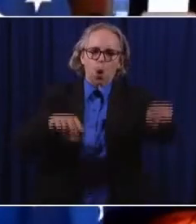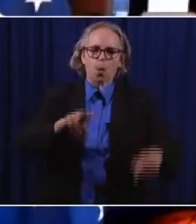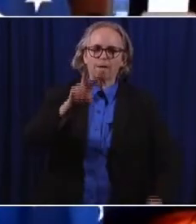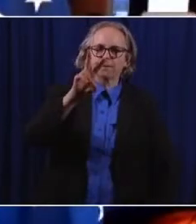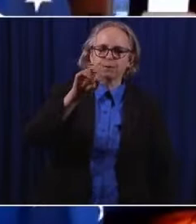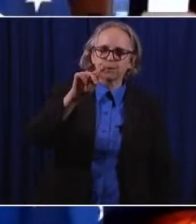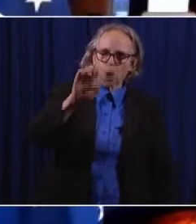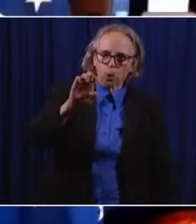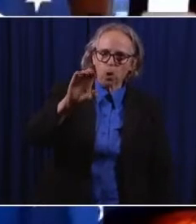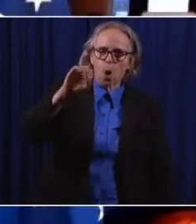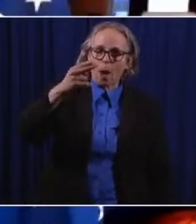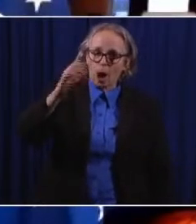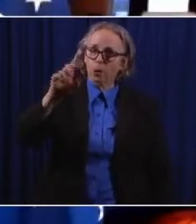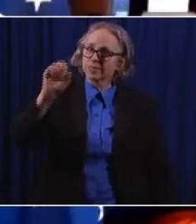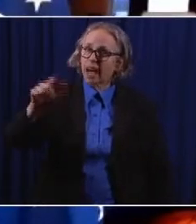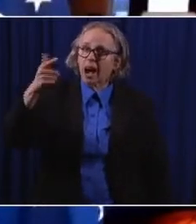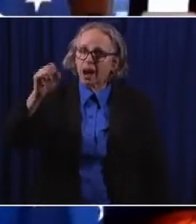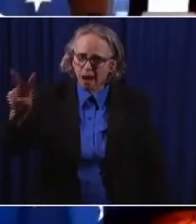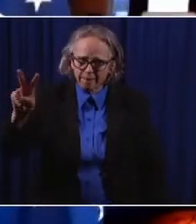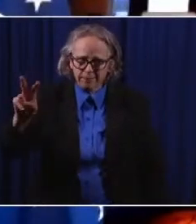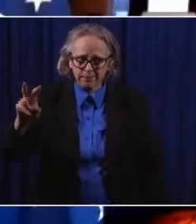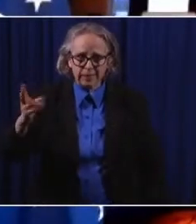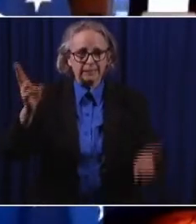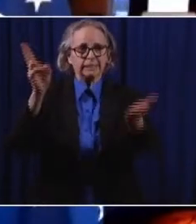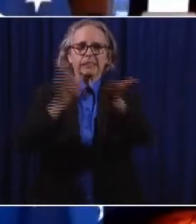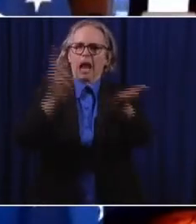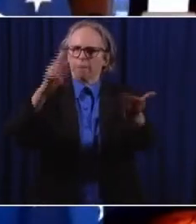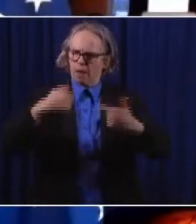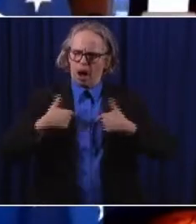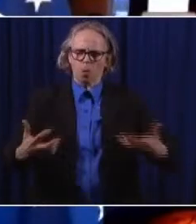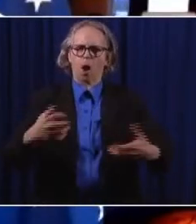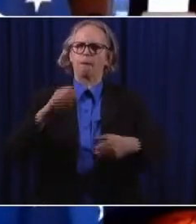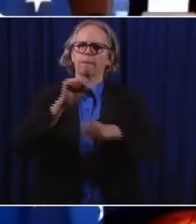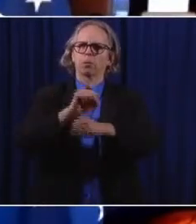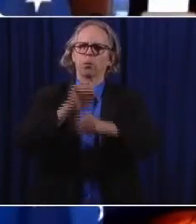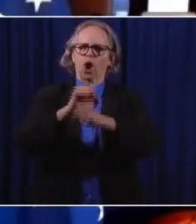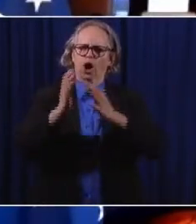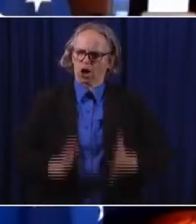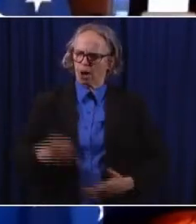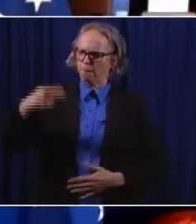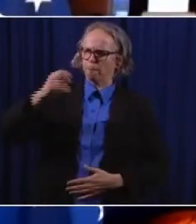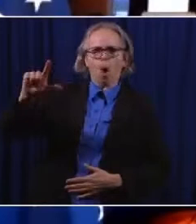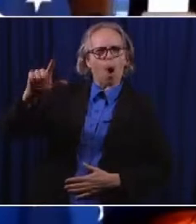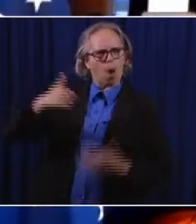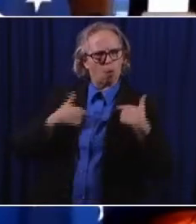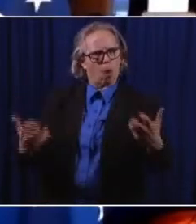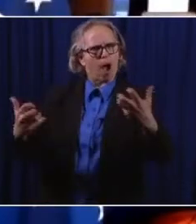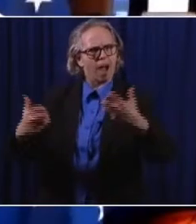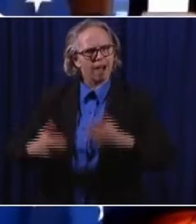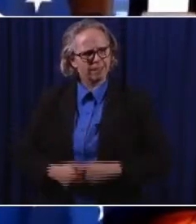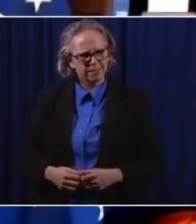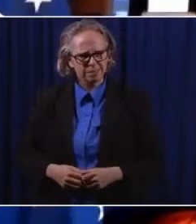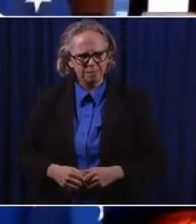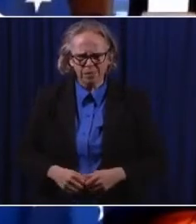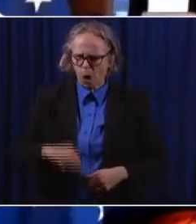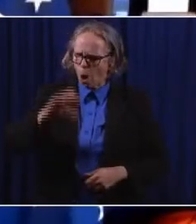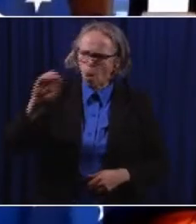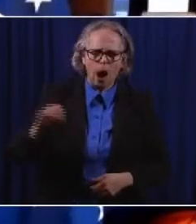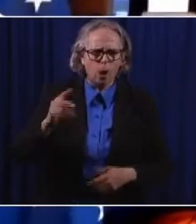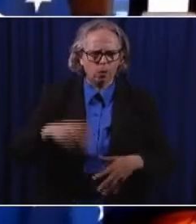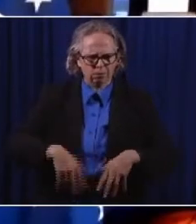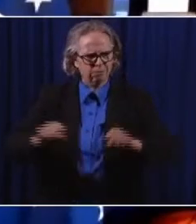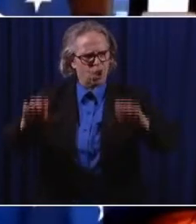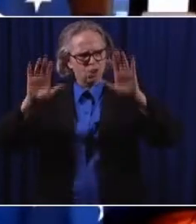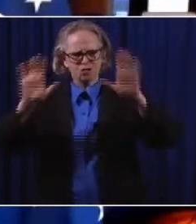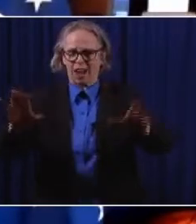worker, because our election system in Ohio is a great one, because it's run by the people of our